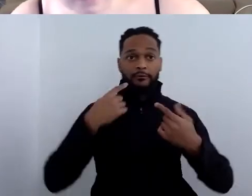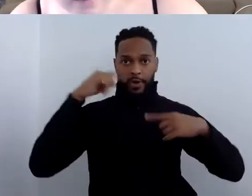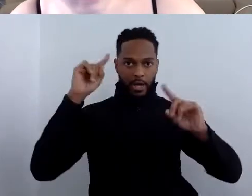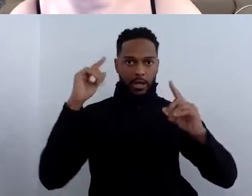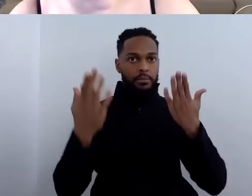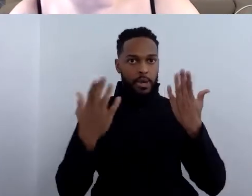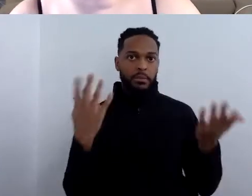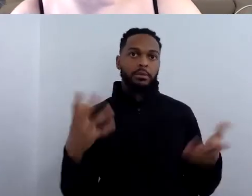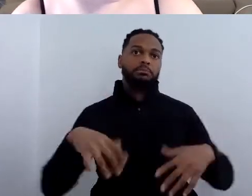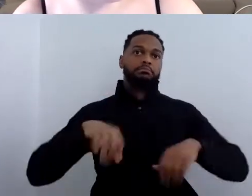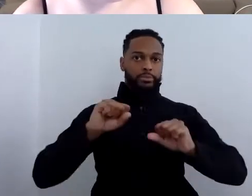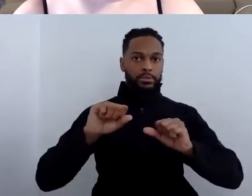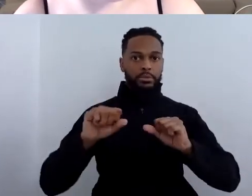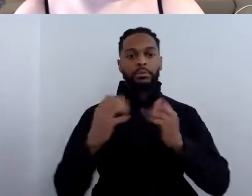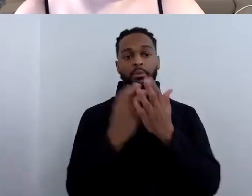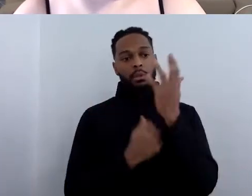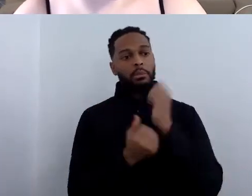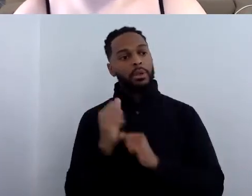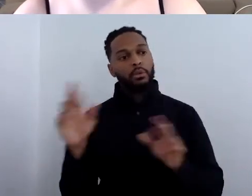Jessica?